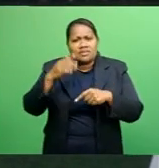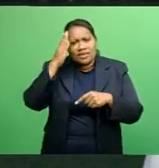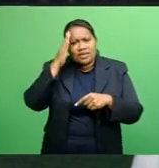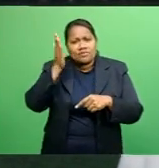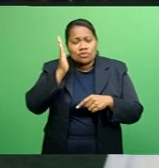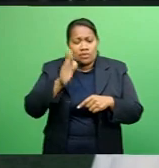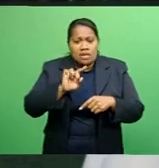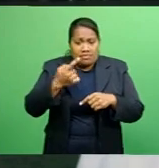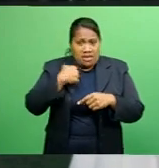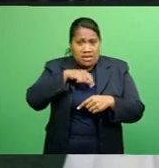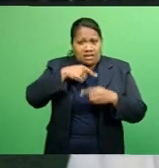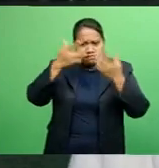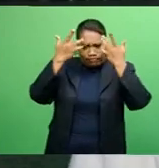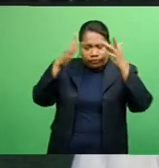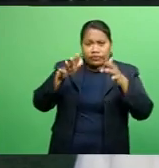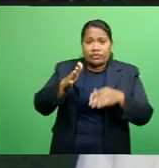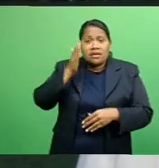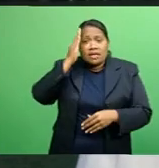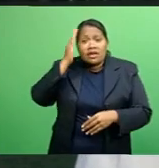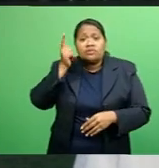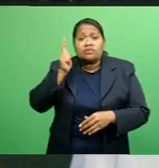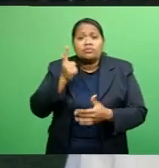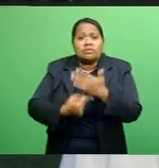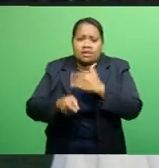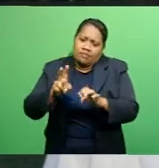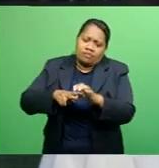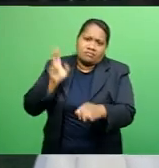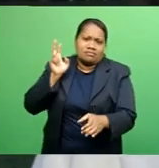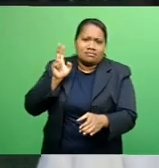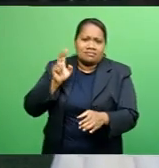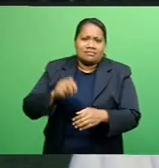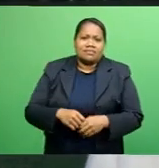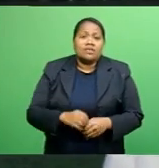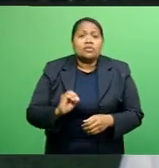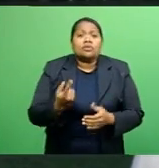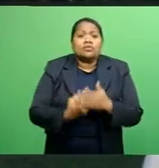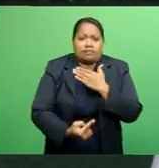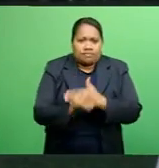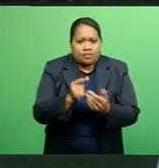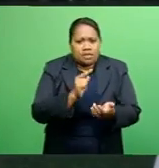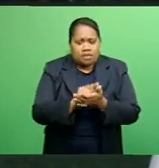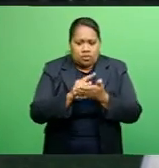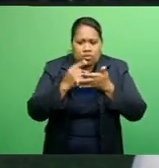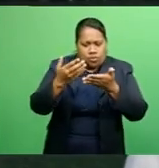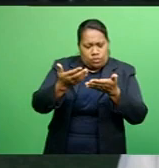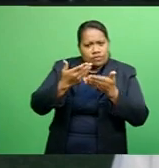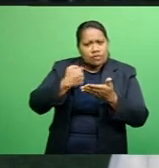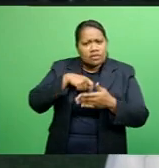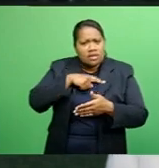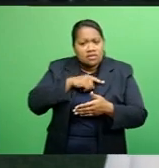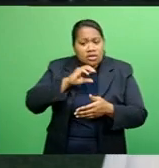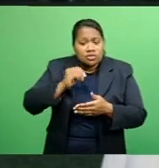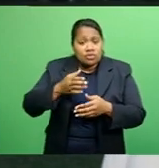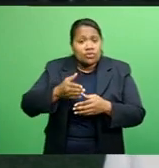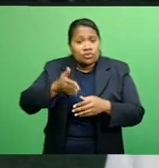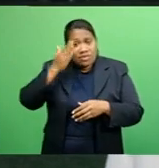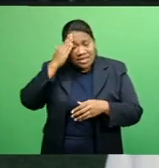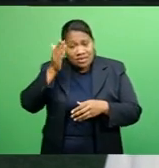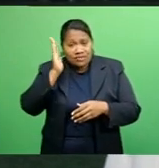head of school abandoned his position. And it was later brought to our attention. So the head of school